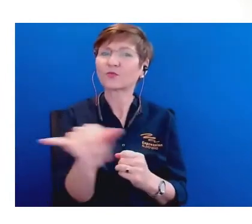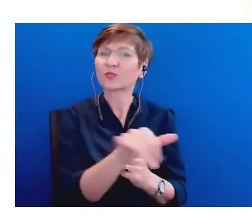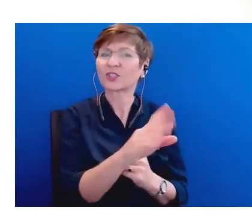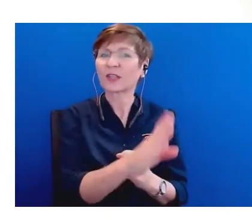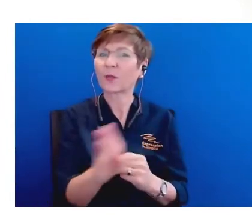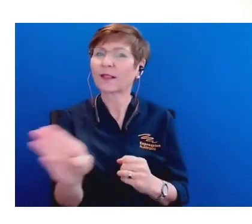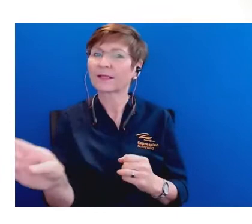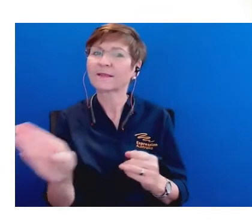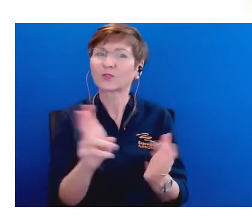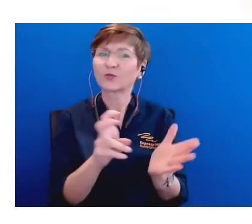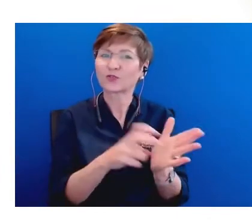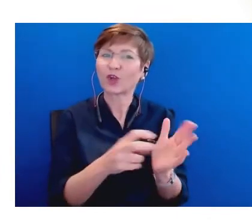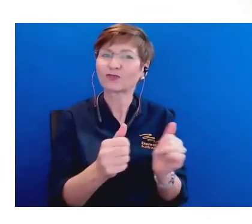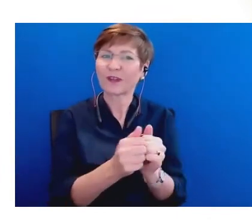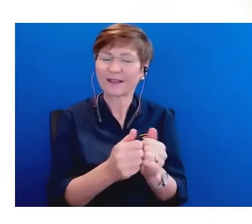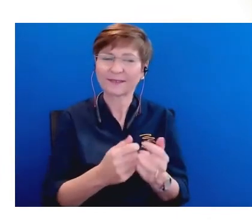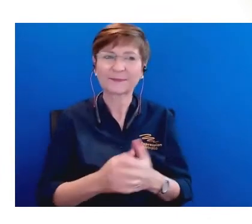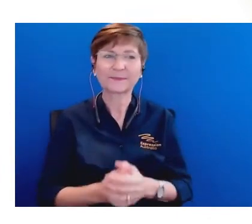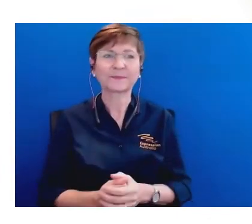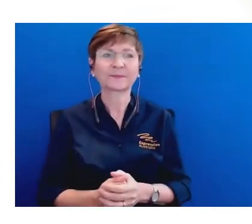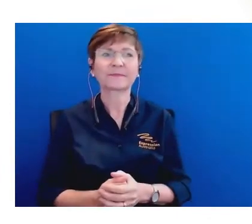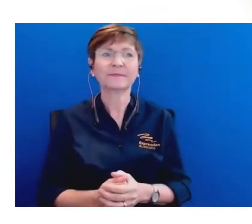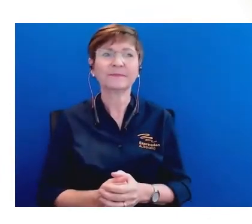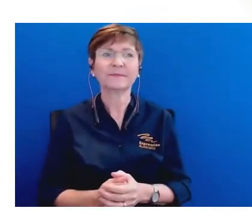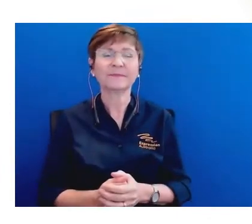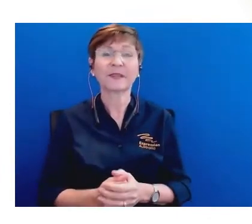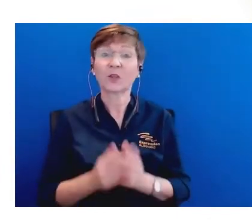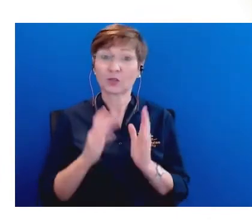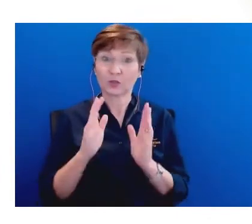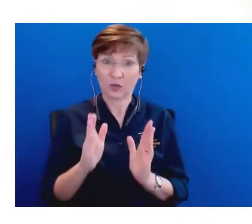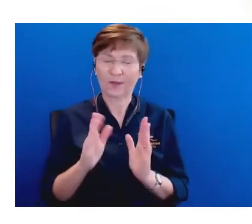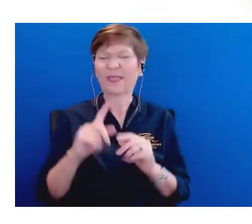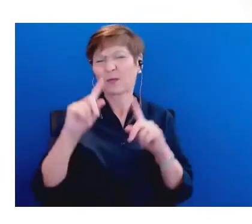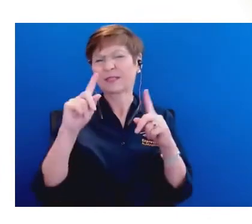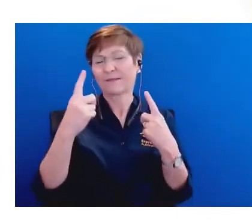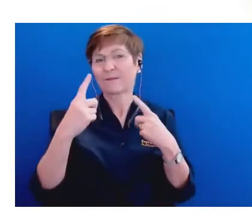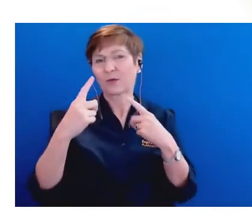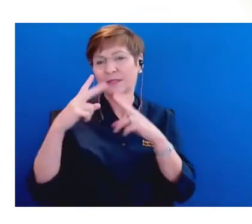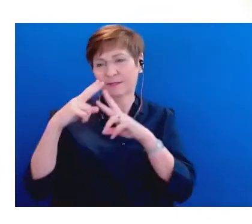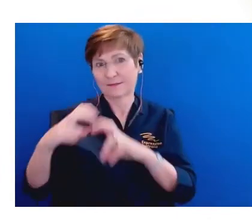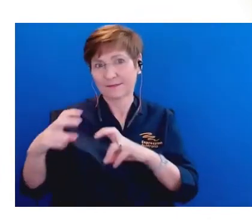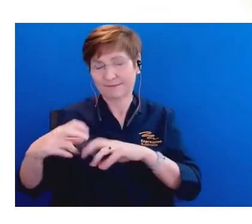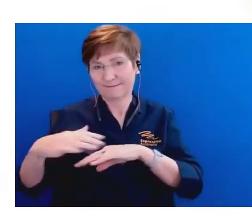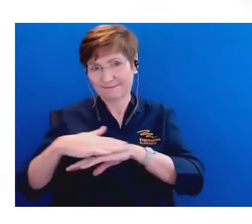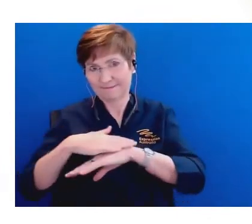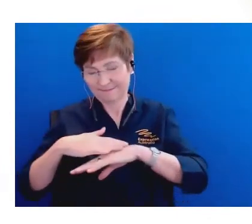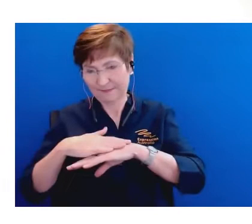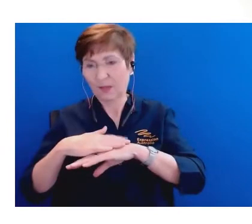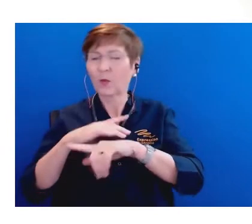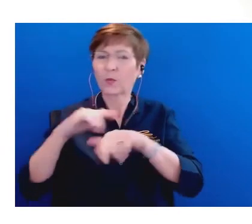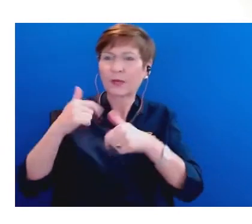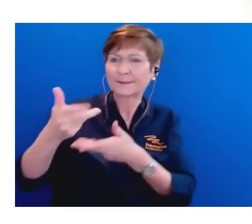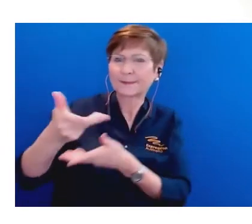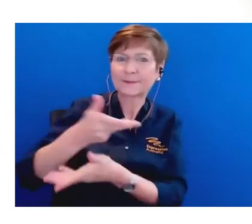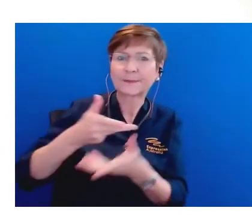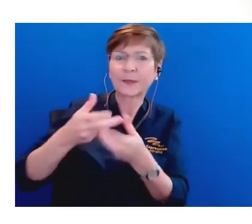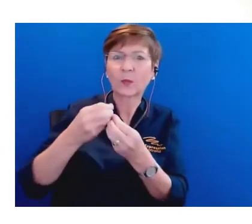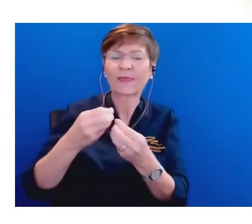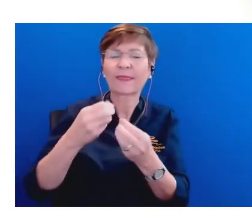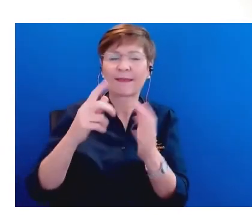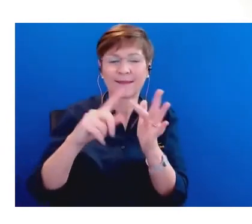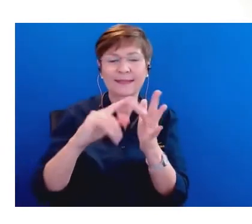And so following on from that study, we had some further discussions with the essential services sector, particularly people